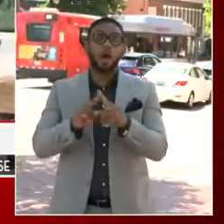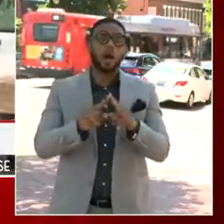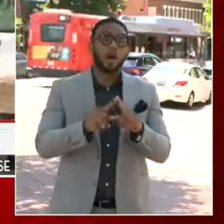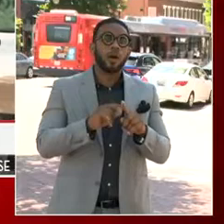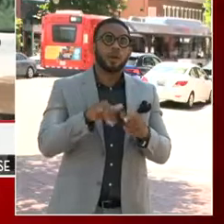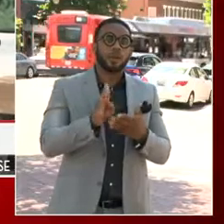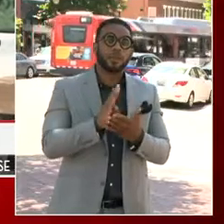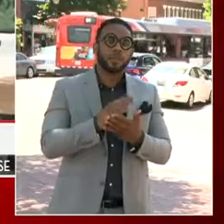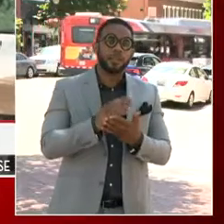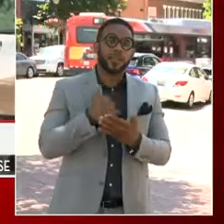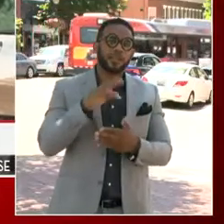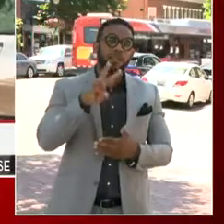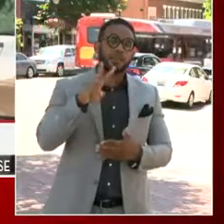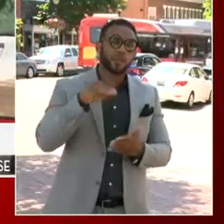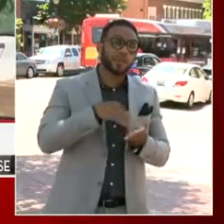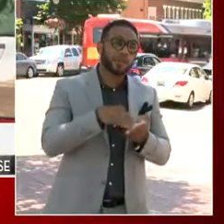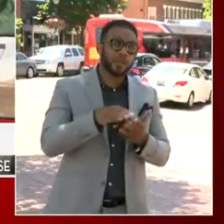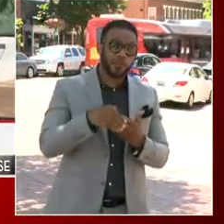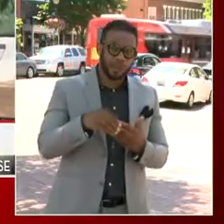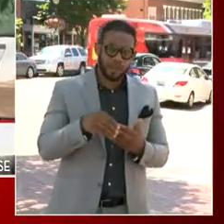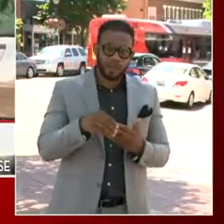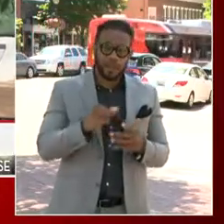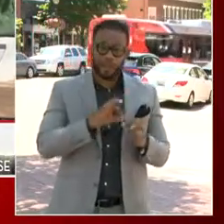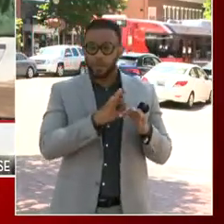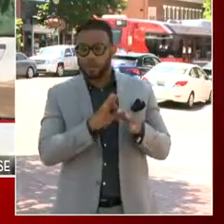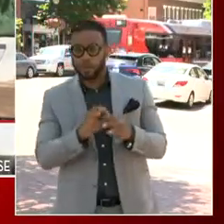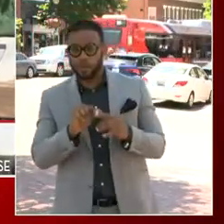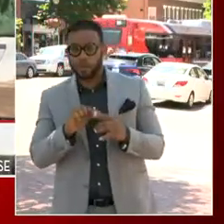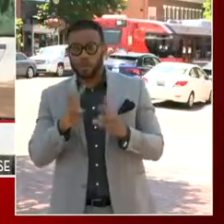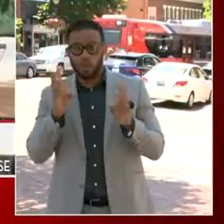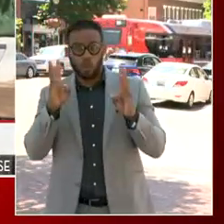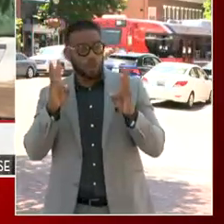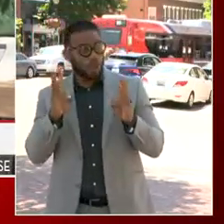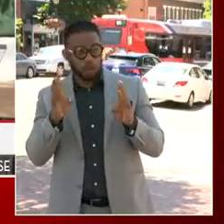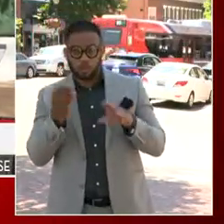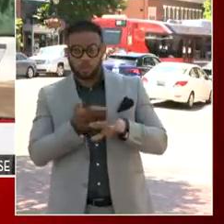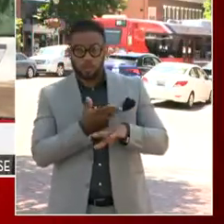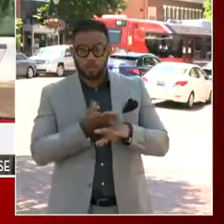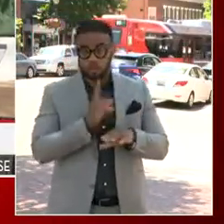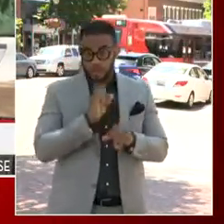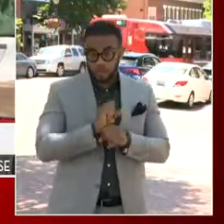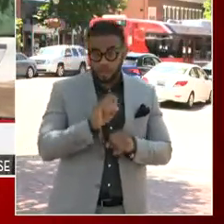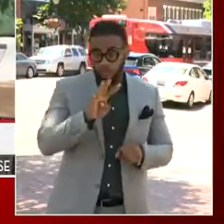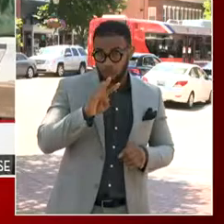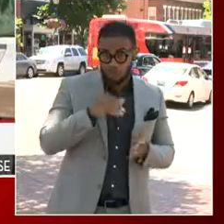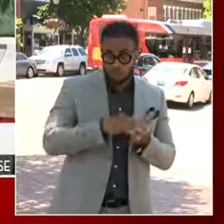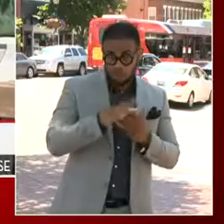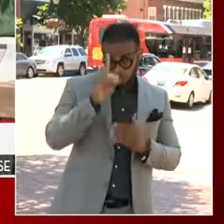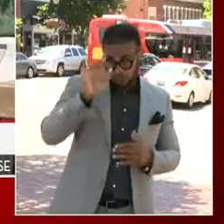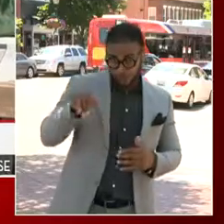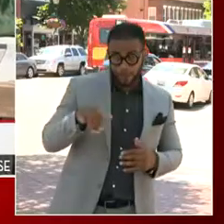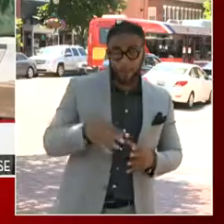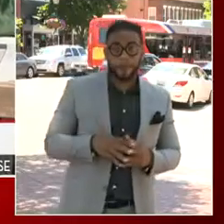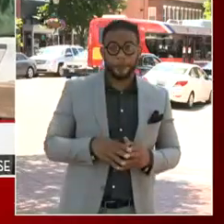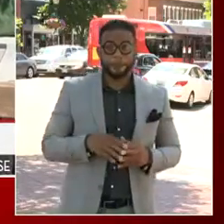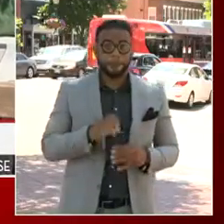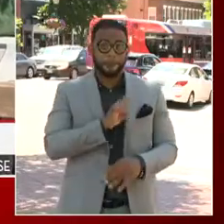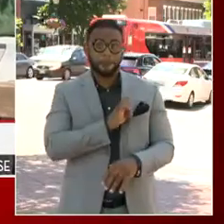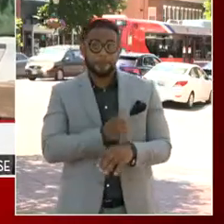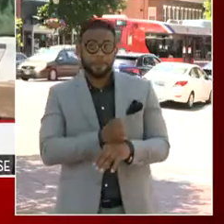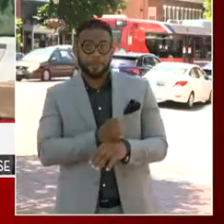in that budget have $72 million as it relates to weatherization. There's actually $40 million for that.